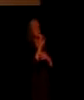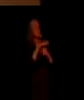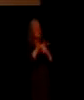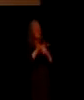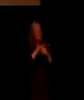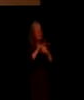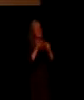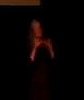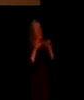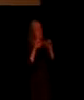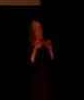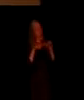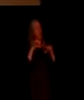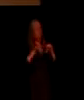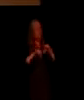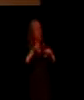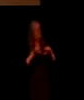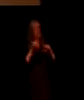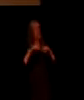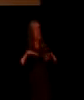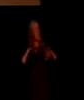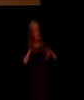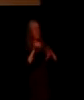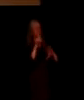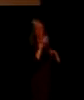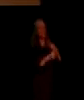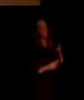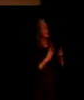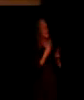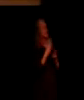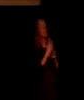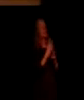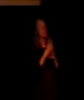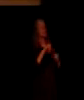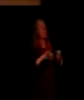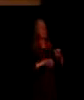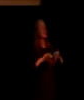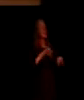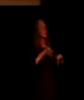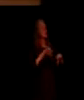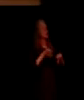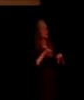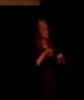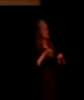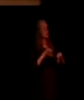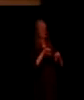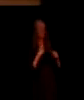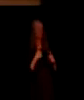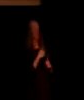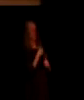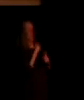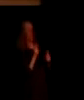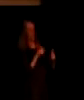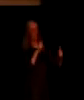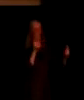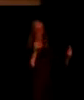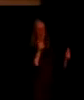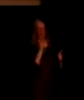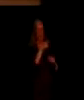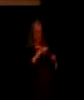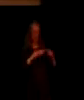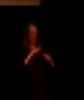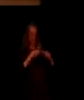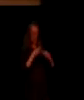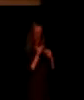science and land management. It was not global science because the data sets were just too big. The swath was way too